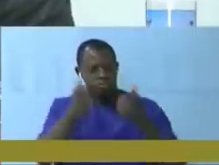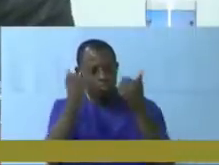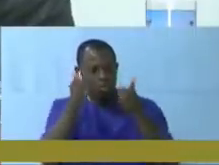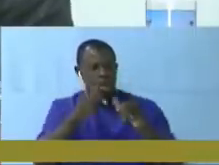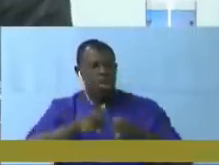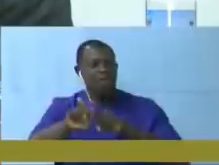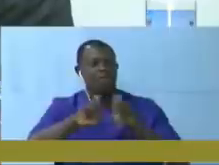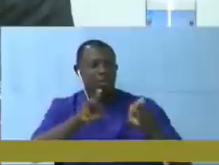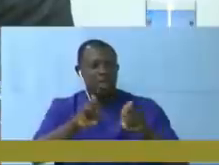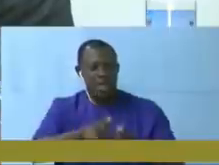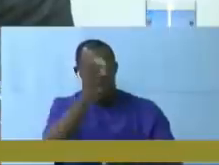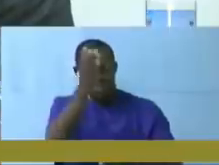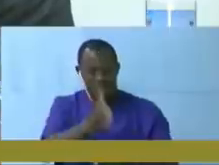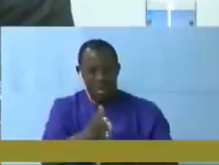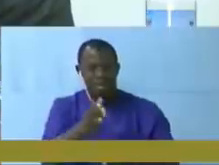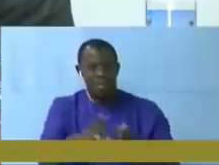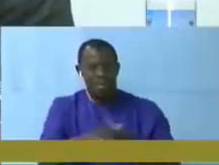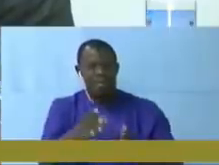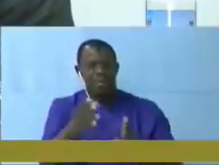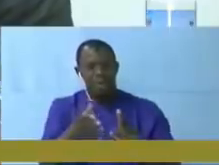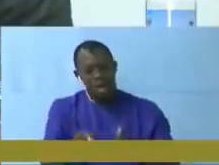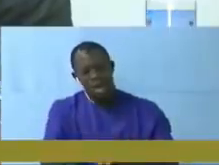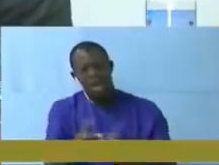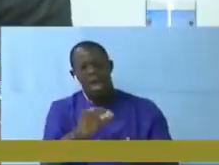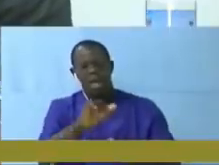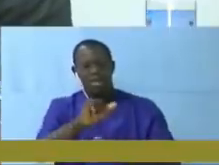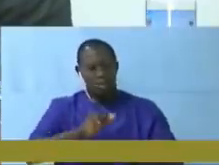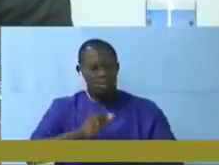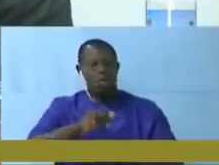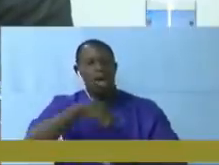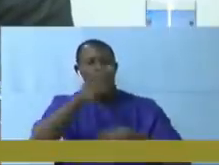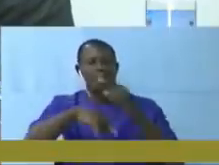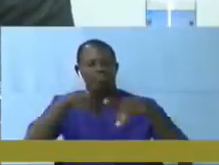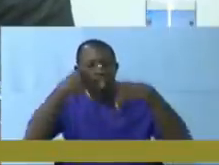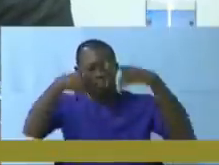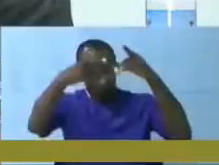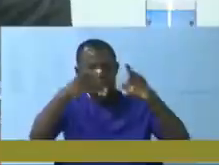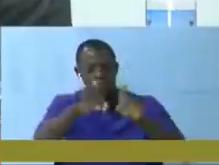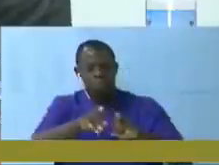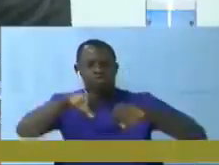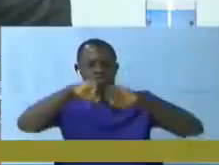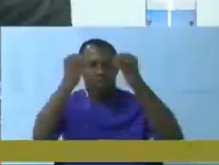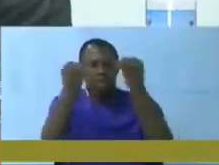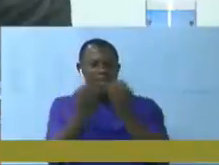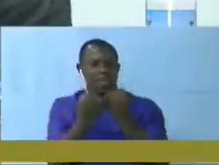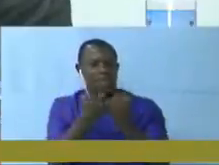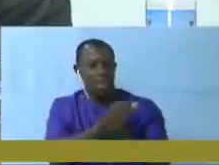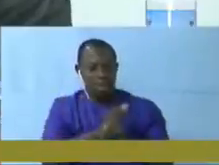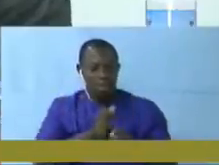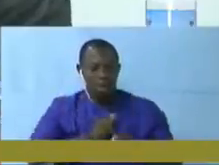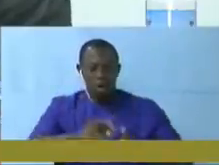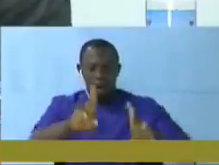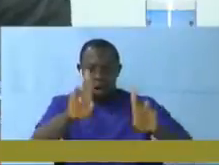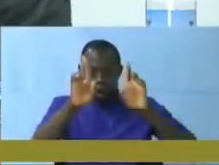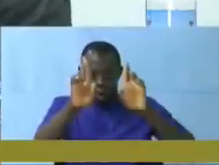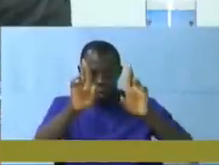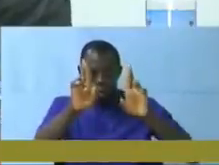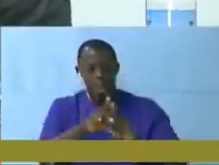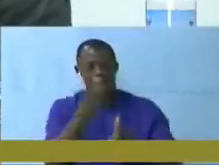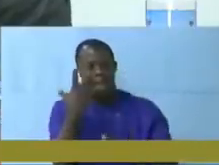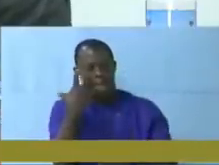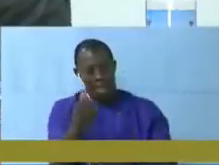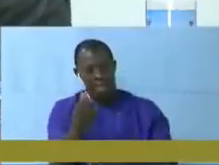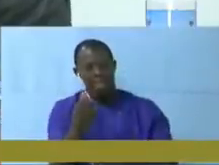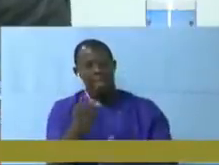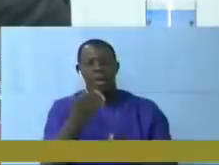just, secure and prosperous society. Our hopes and aspirations as a people